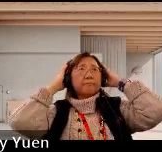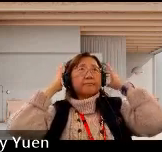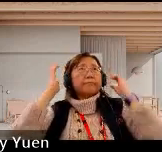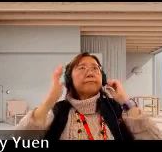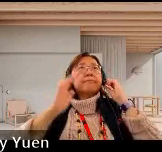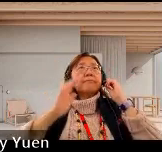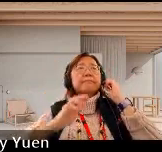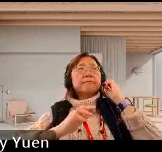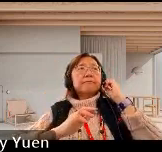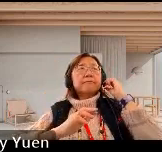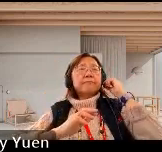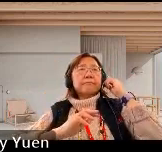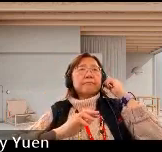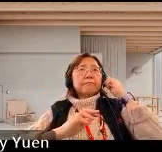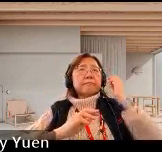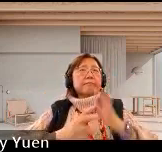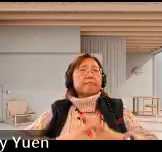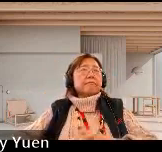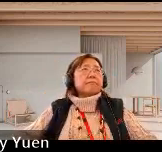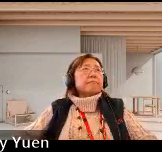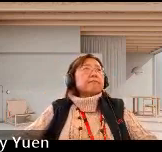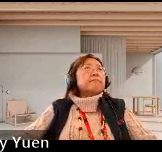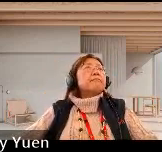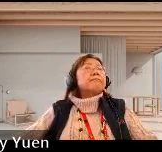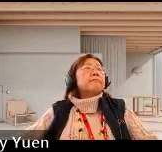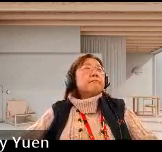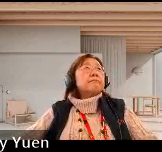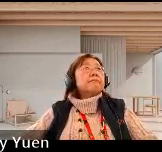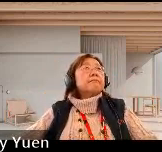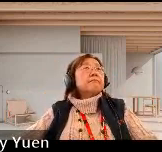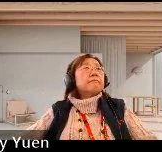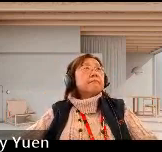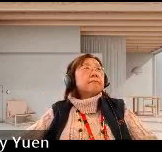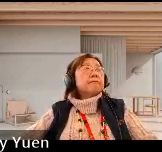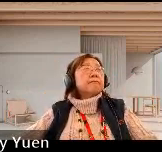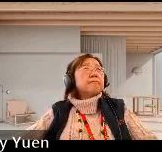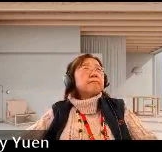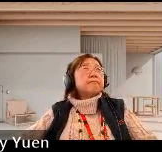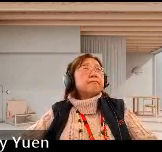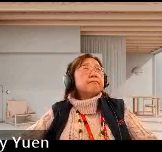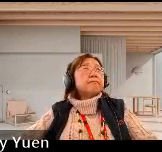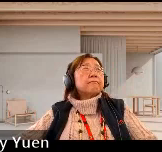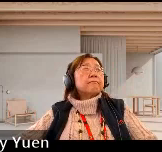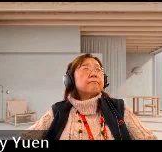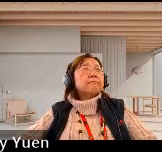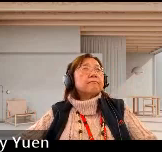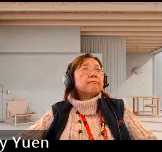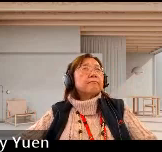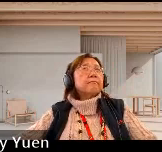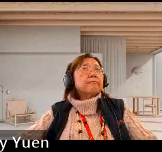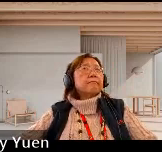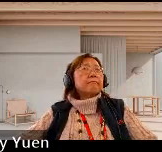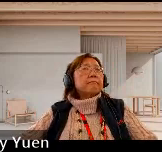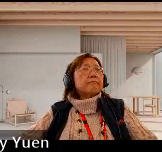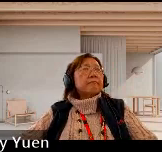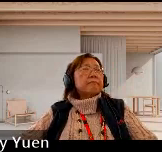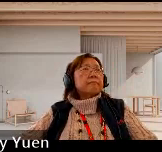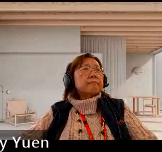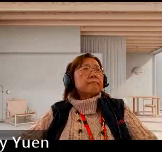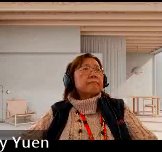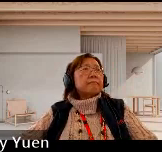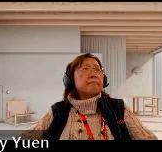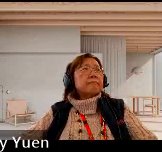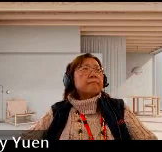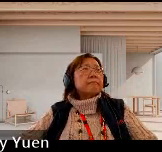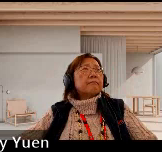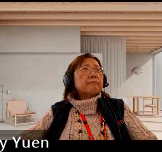on this medication or on that medication. But actually, when you standardise it and you look at it from an assessment perspective and you use a functional cognitive lens, you